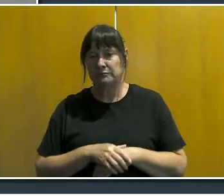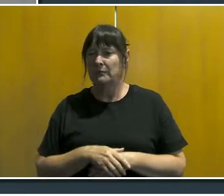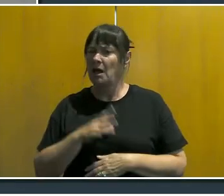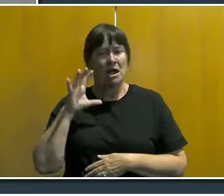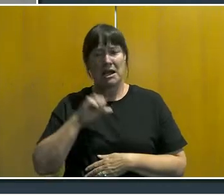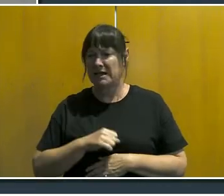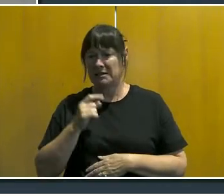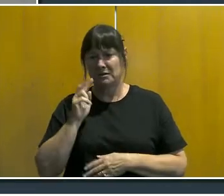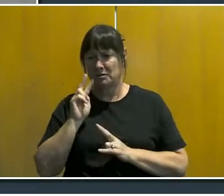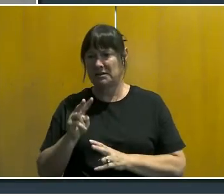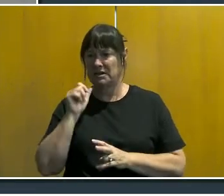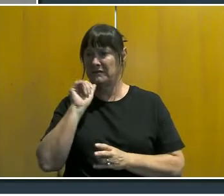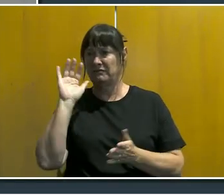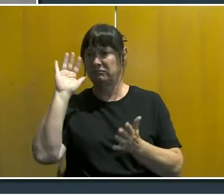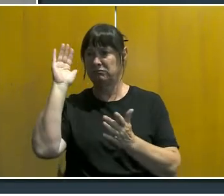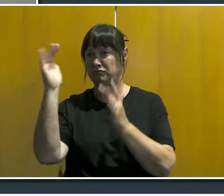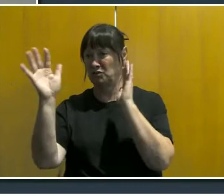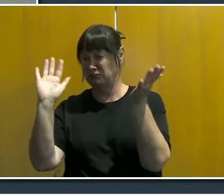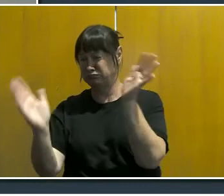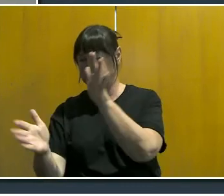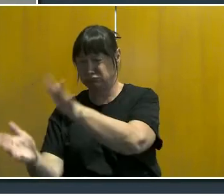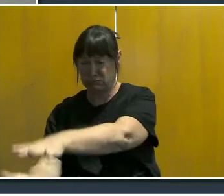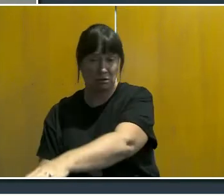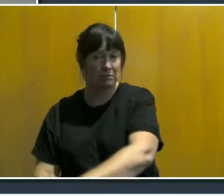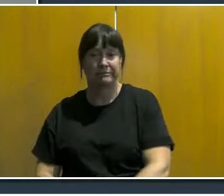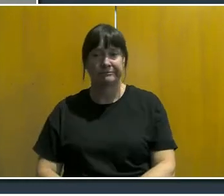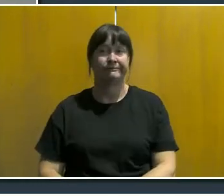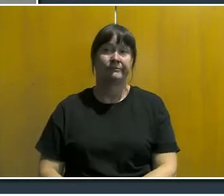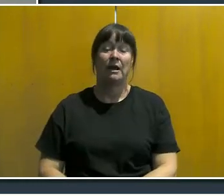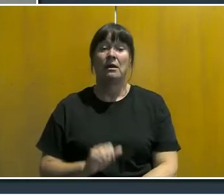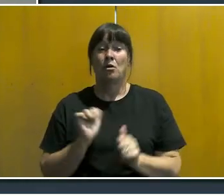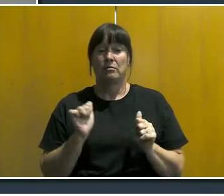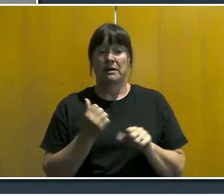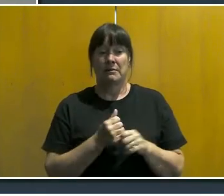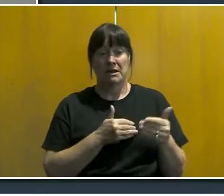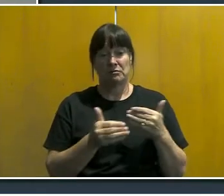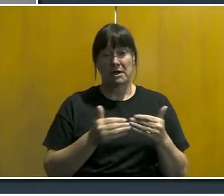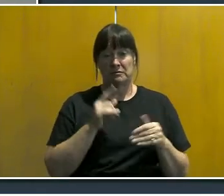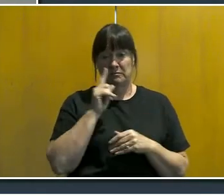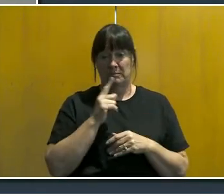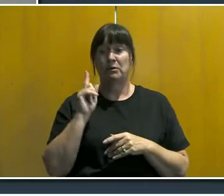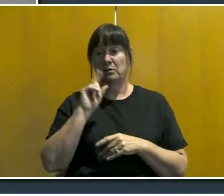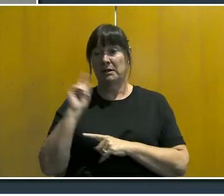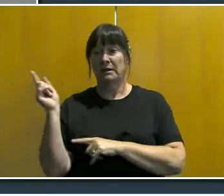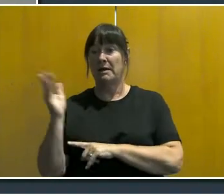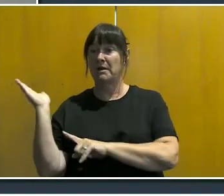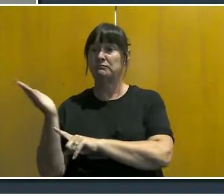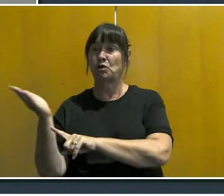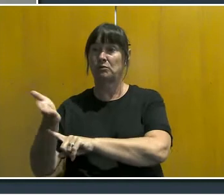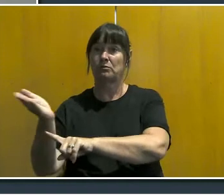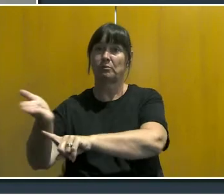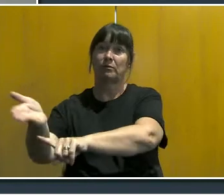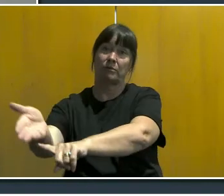to see it go, but if it has to go, it will. I've already made arrangements with people who will fell it,